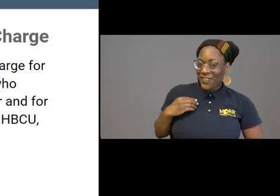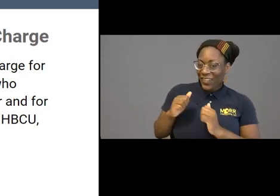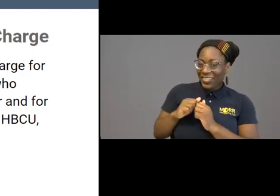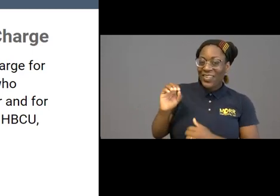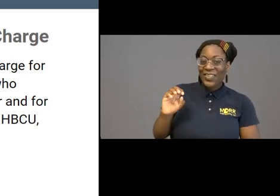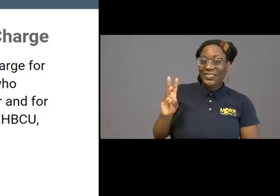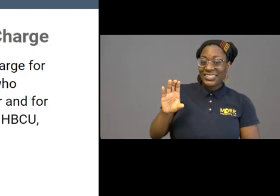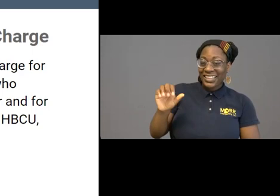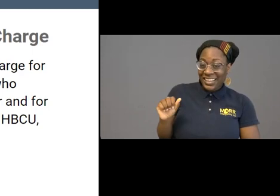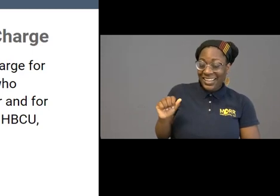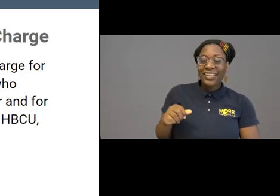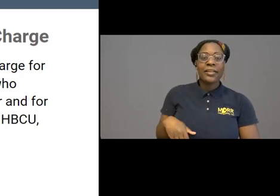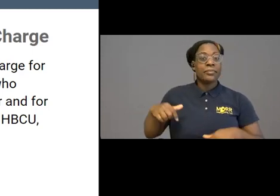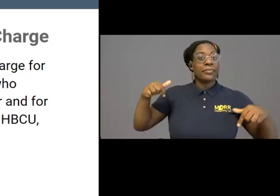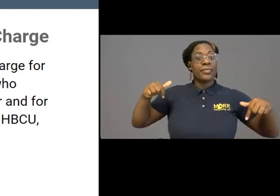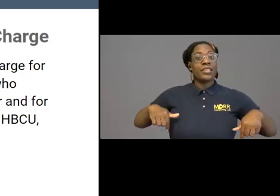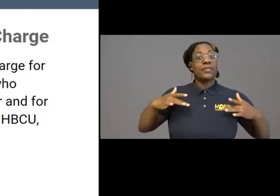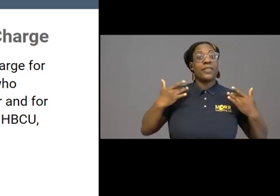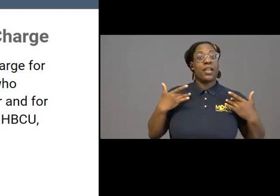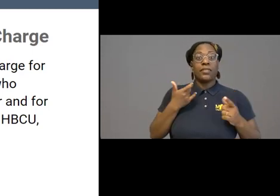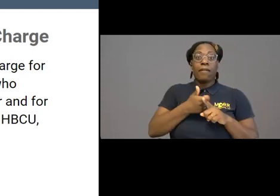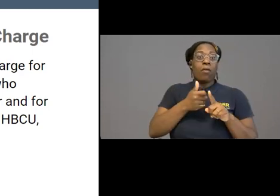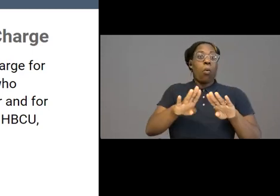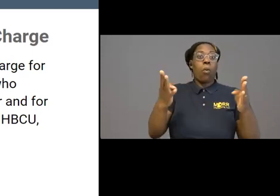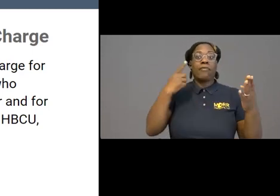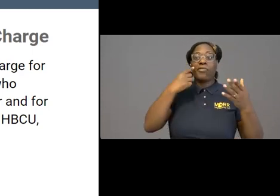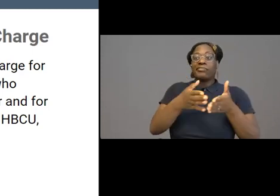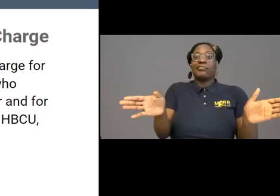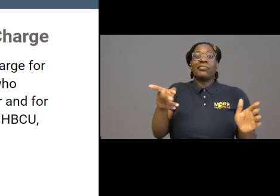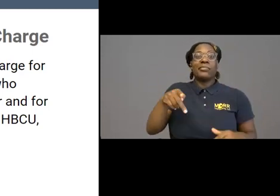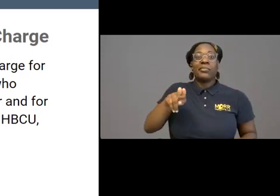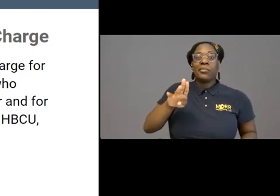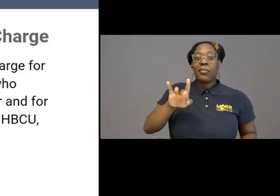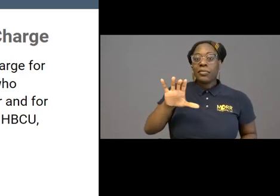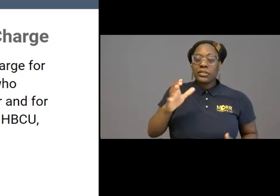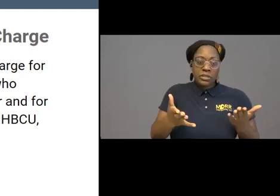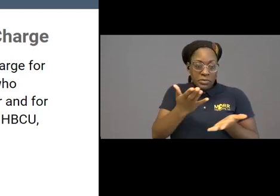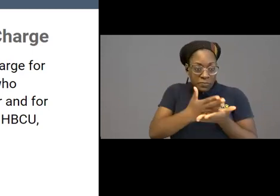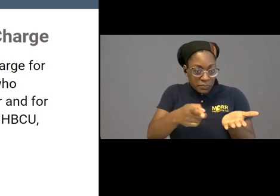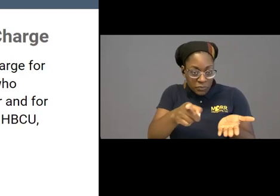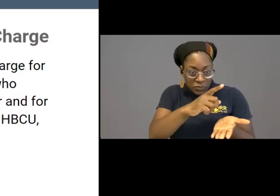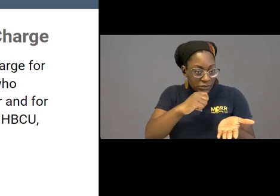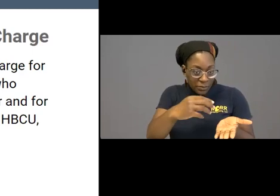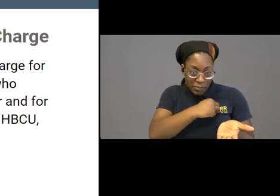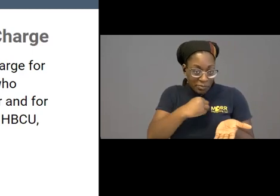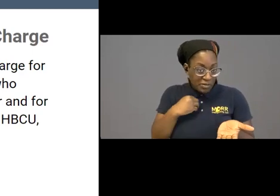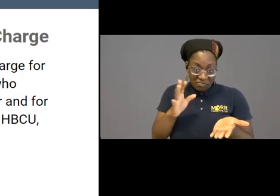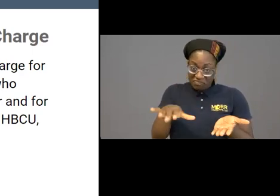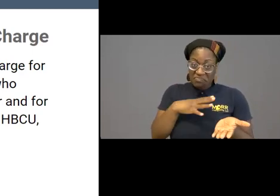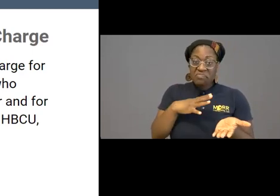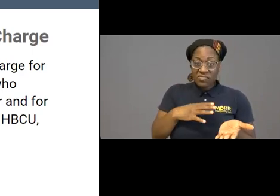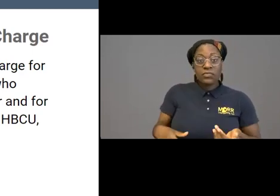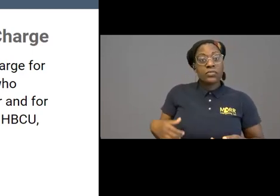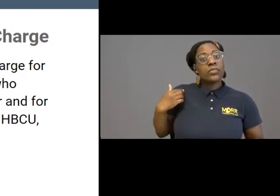some attendees who aren't currently members. We have memberships for students, professionals, and institutions, and we have